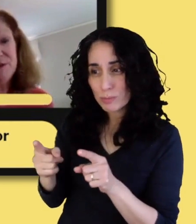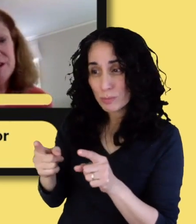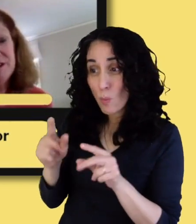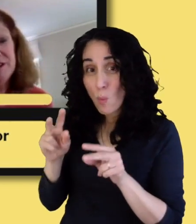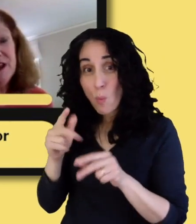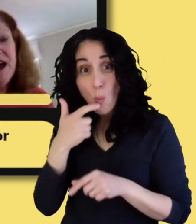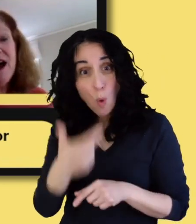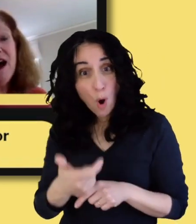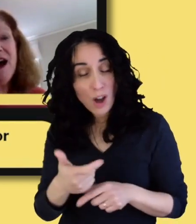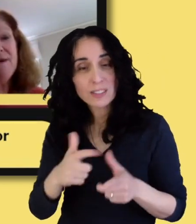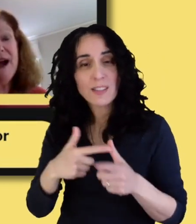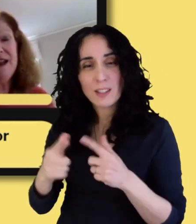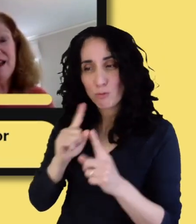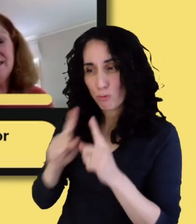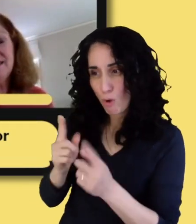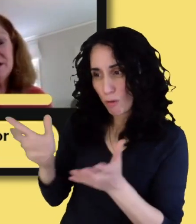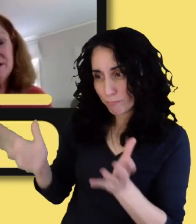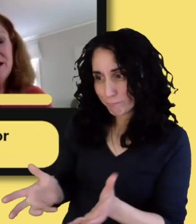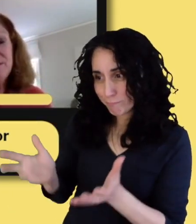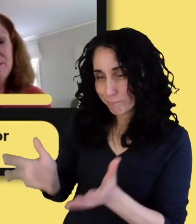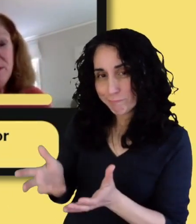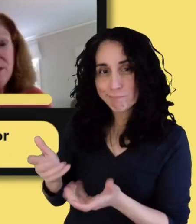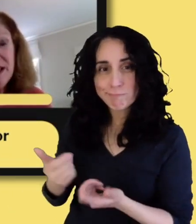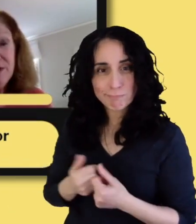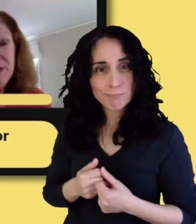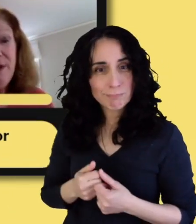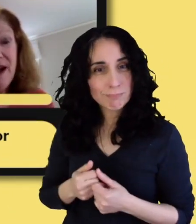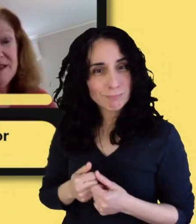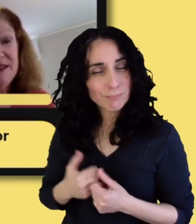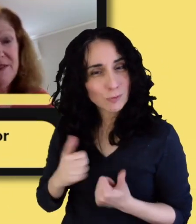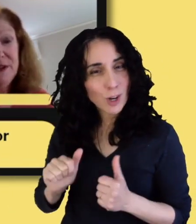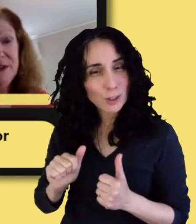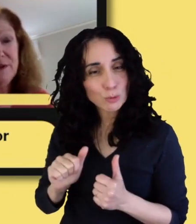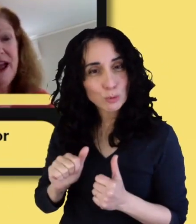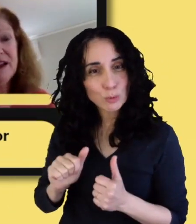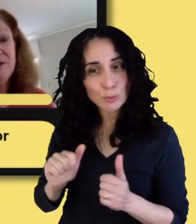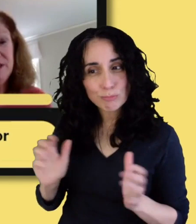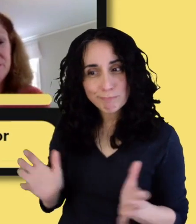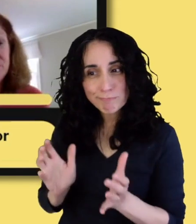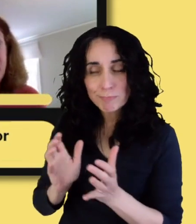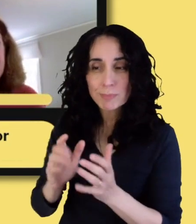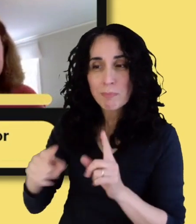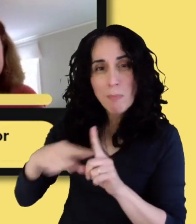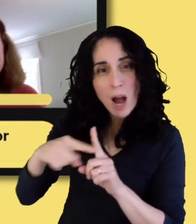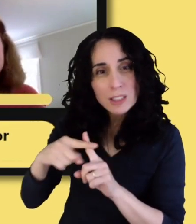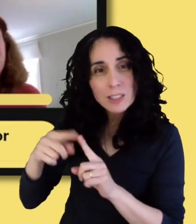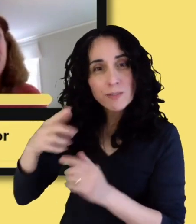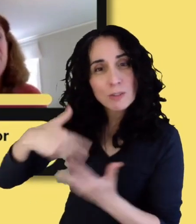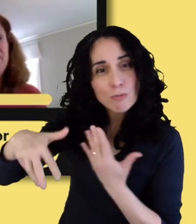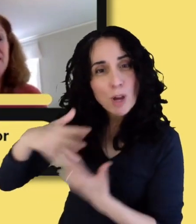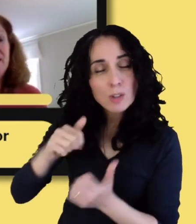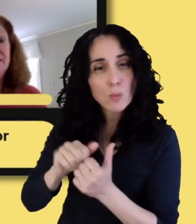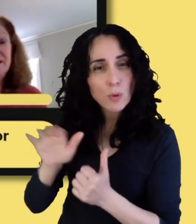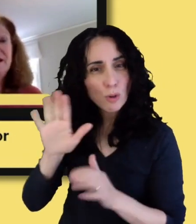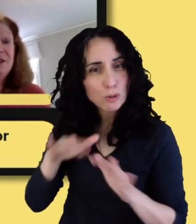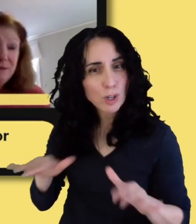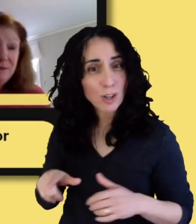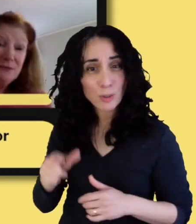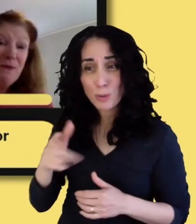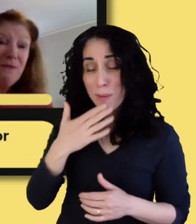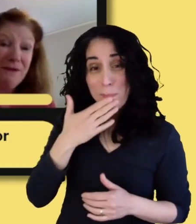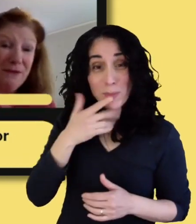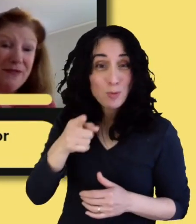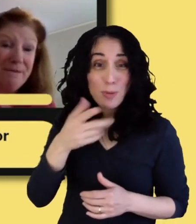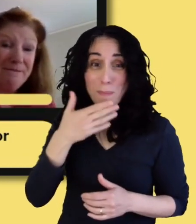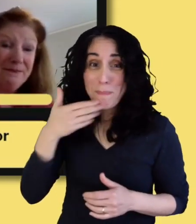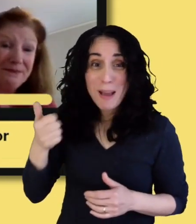conversation afterwards. And I think just promoting good, positive interaction with your child is you're the best